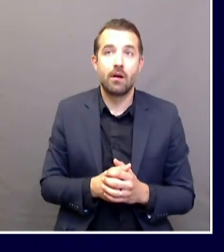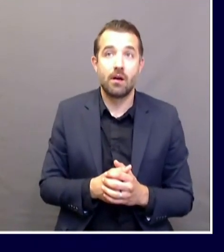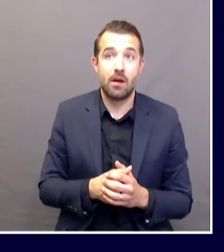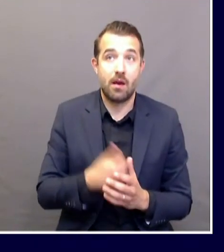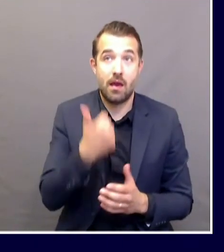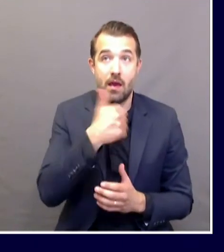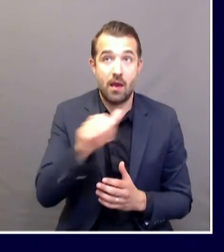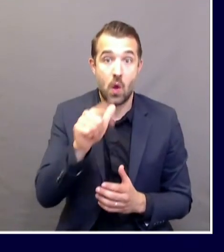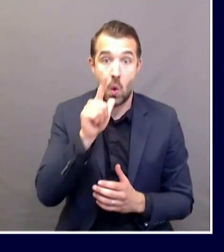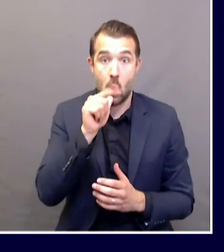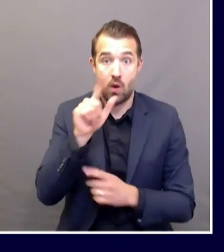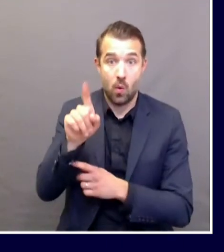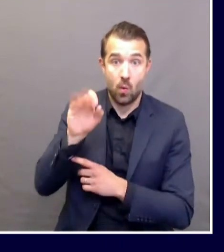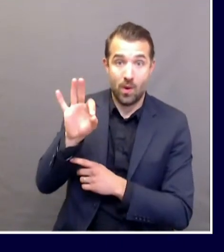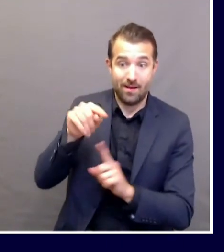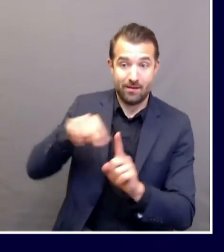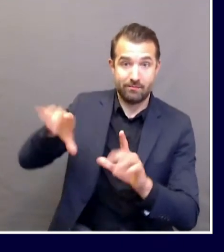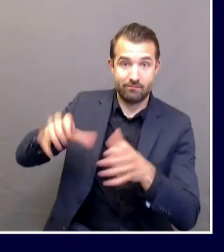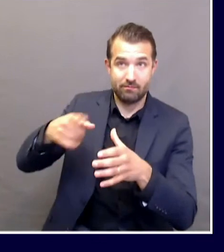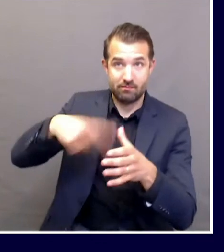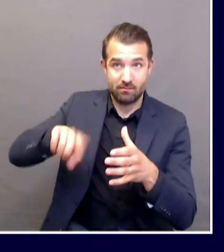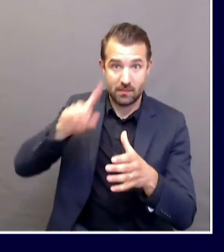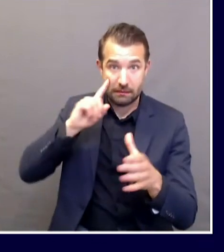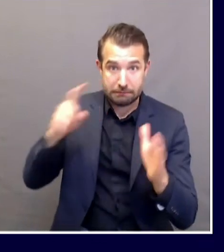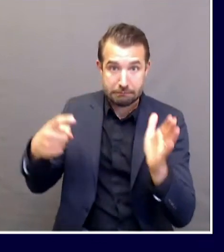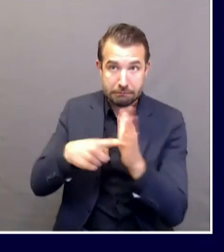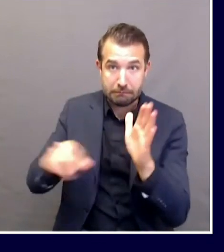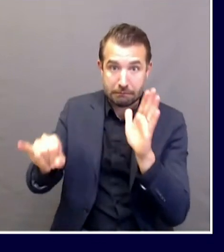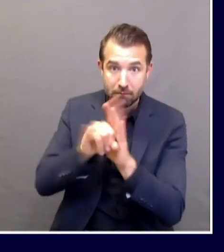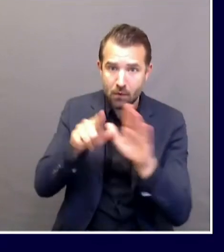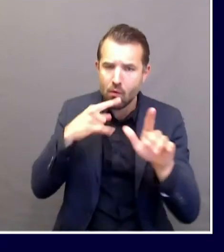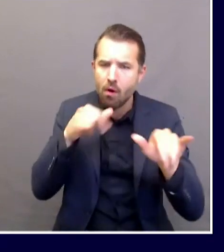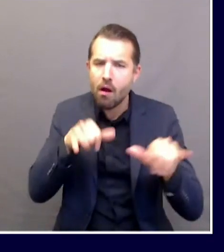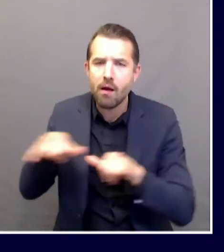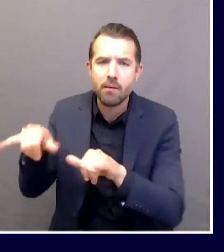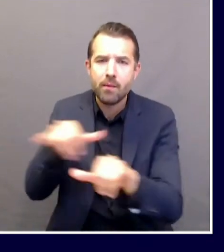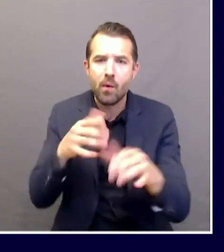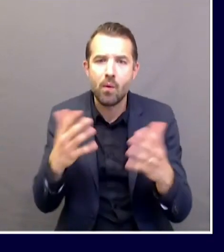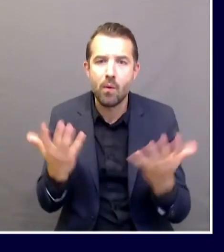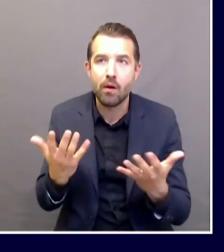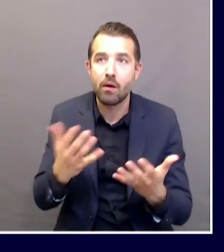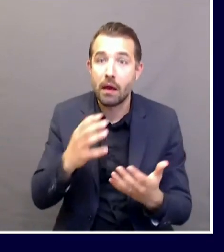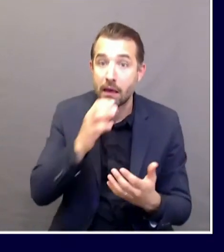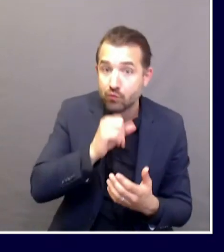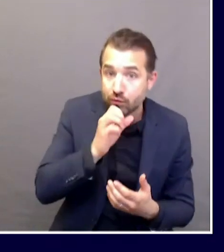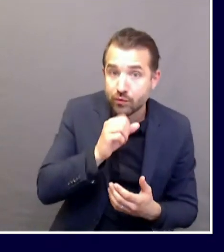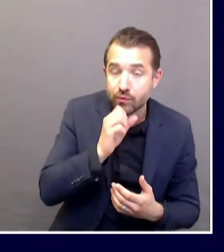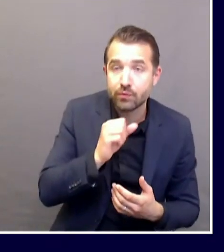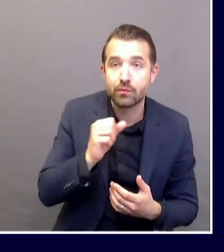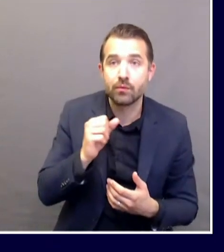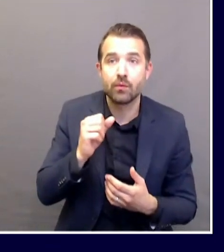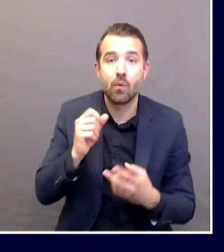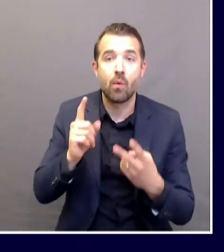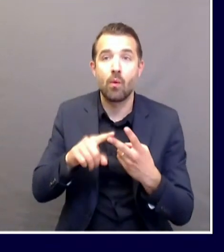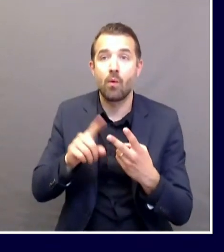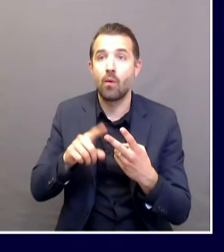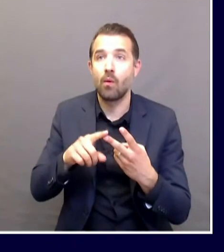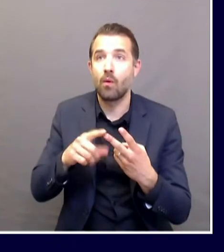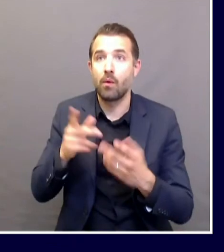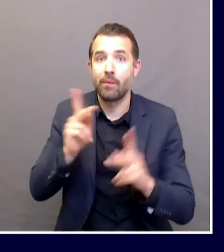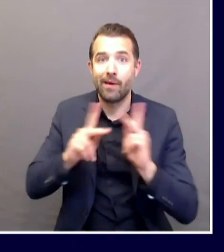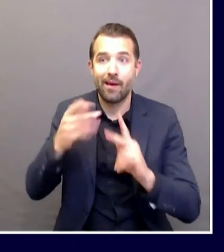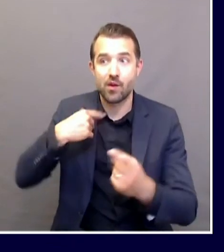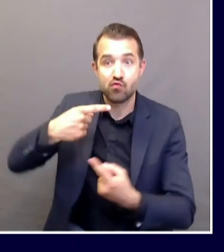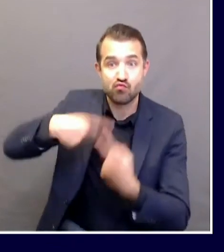cases, age, or maybe prolonged contact with somebody who is symptomatic or anything like that? No, it's a